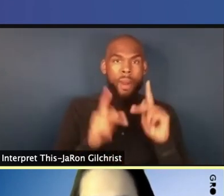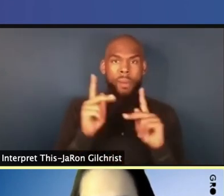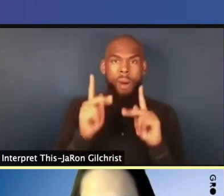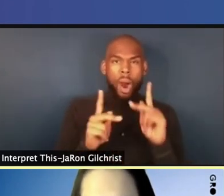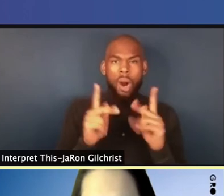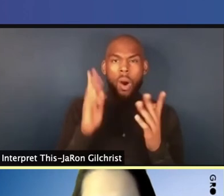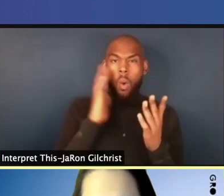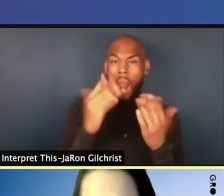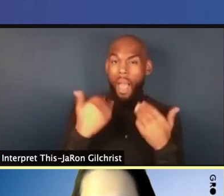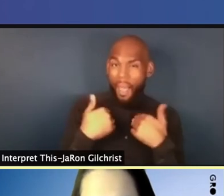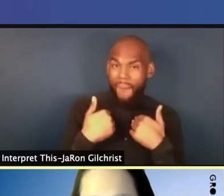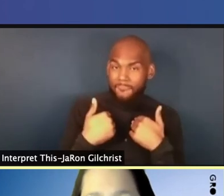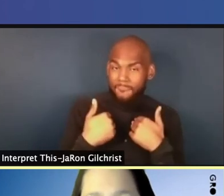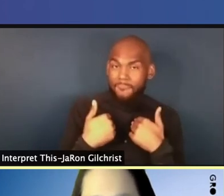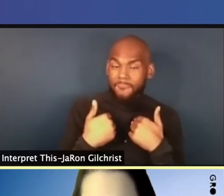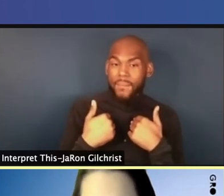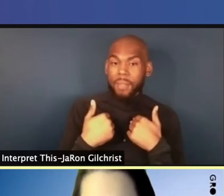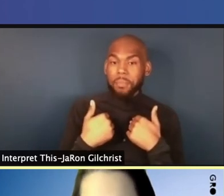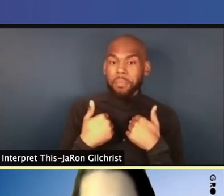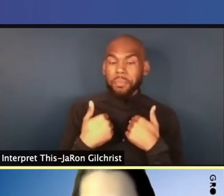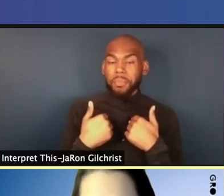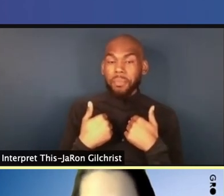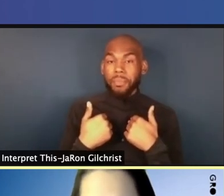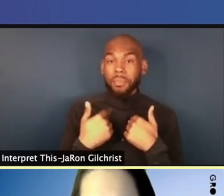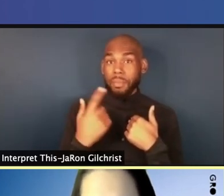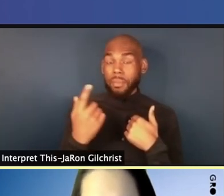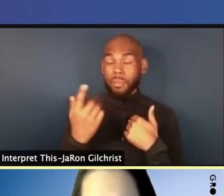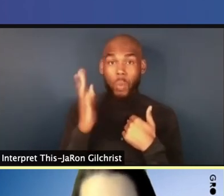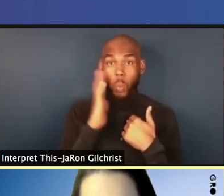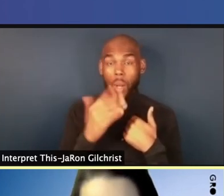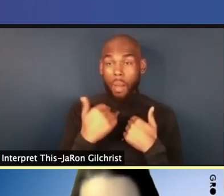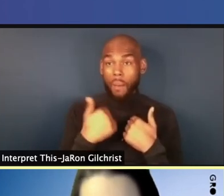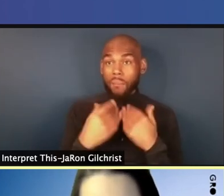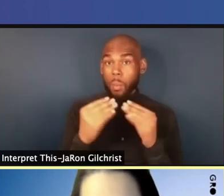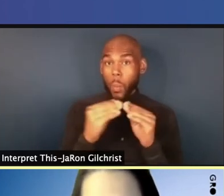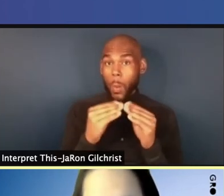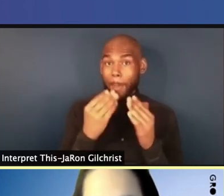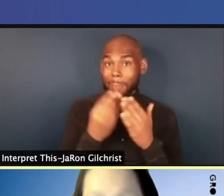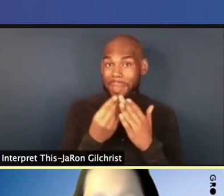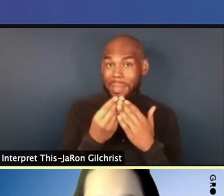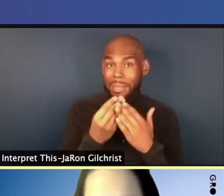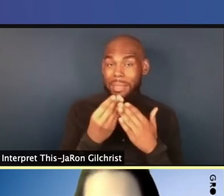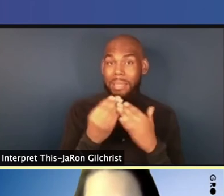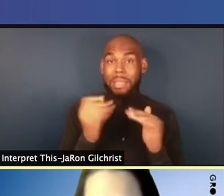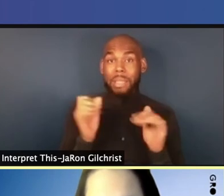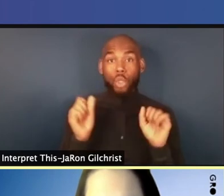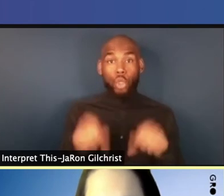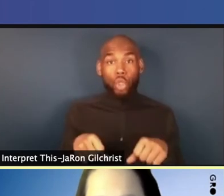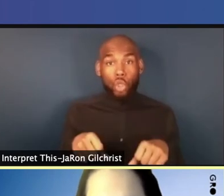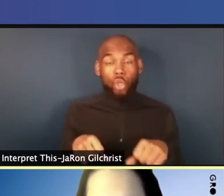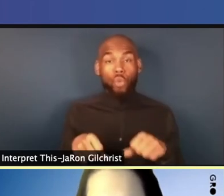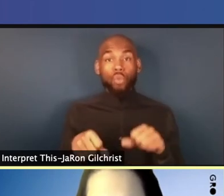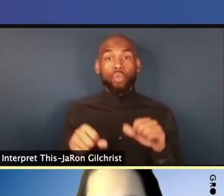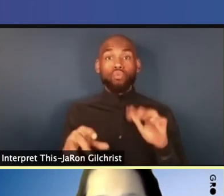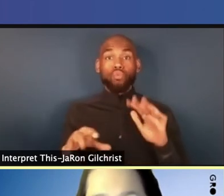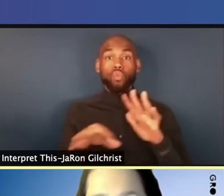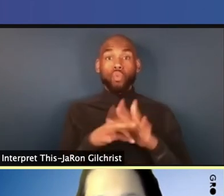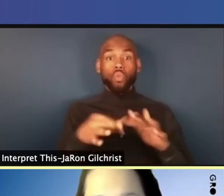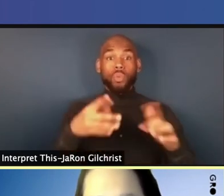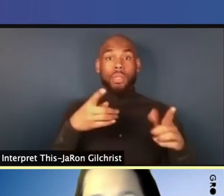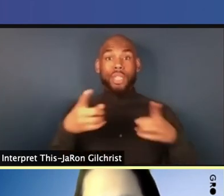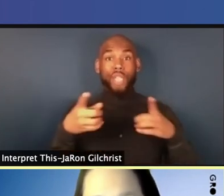would have, like it would necessitate that normal everyday folks would have more money that they could then choose to direct toward